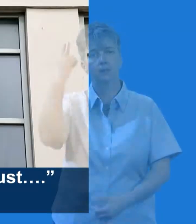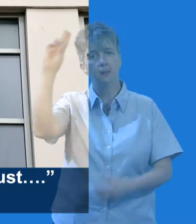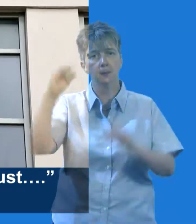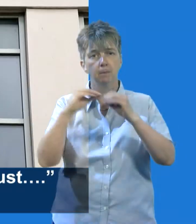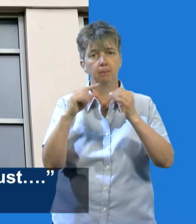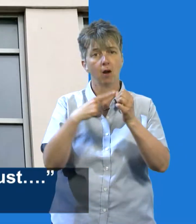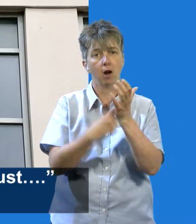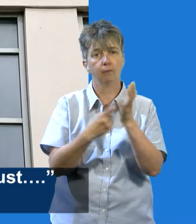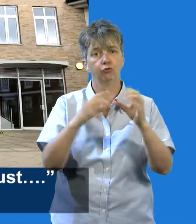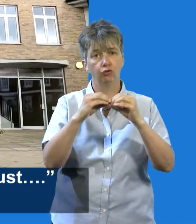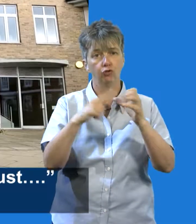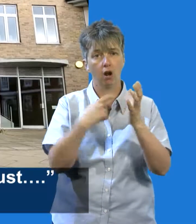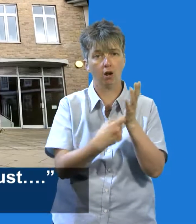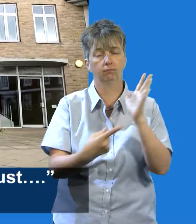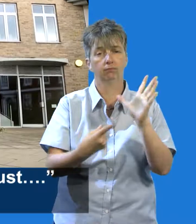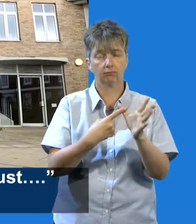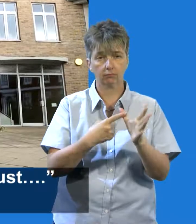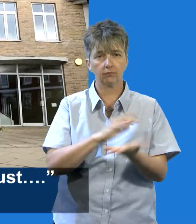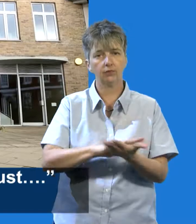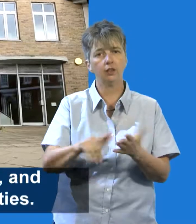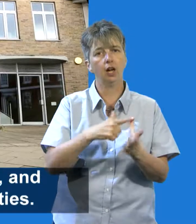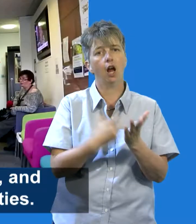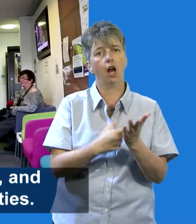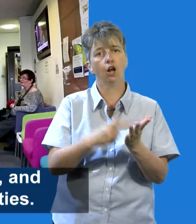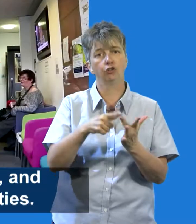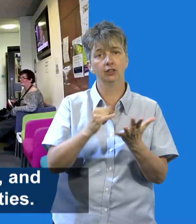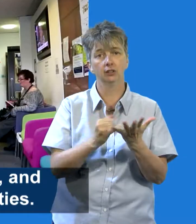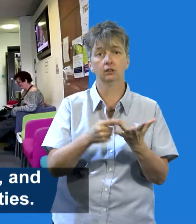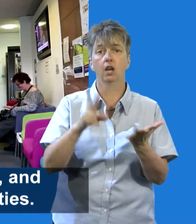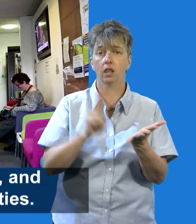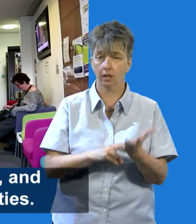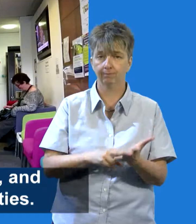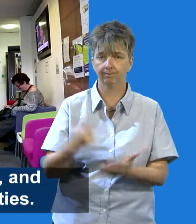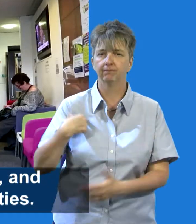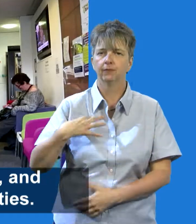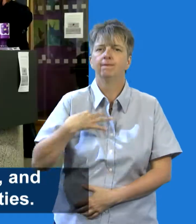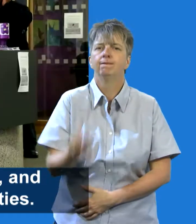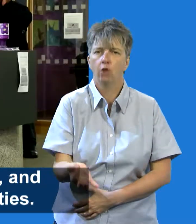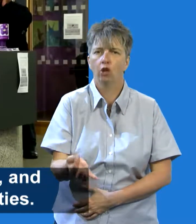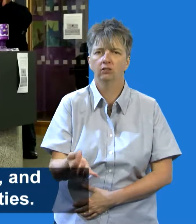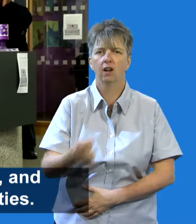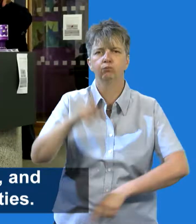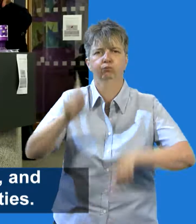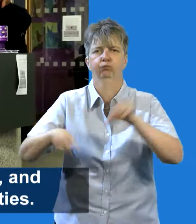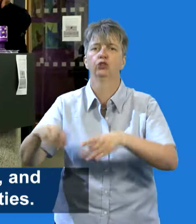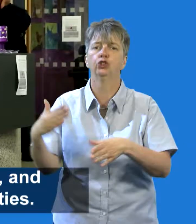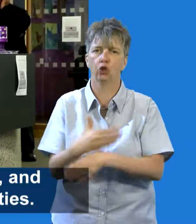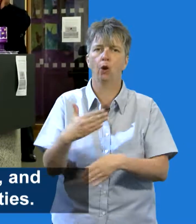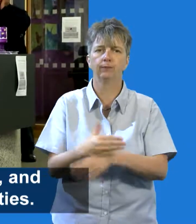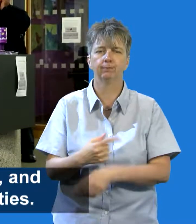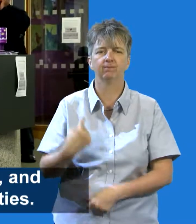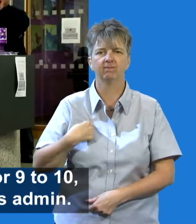Good afternoon, Patworth Trust. My name is Barbara Harrison, and I volunteer in